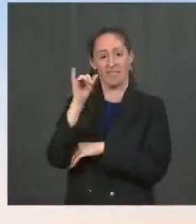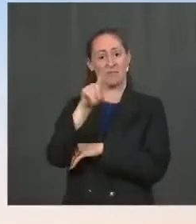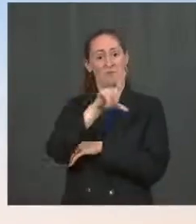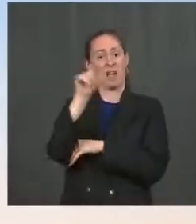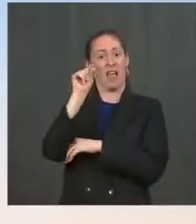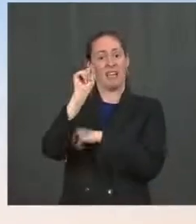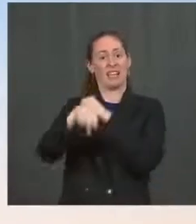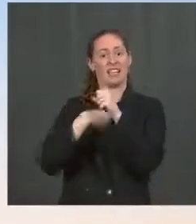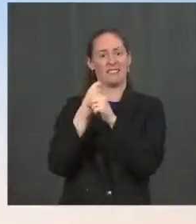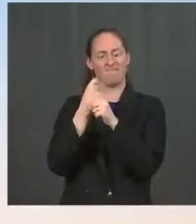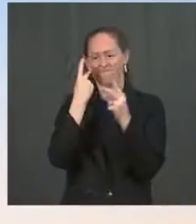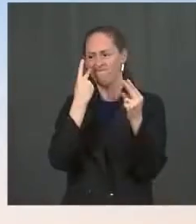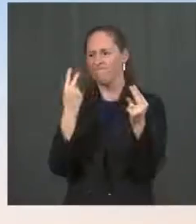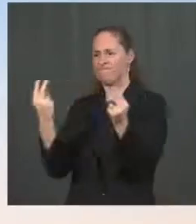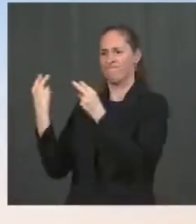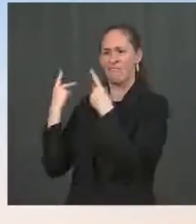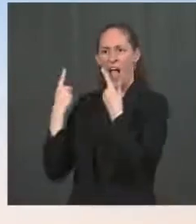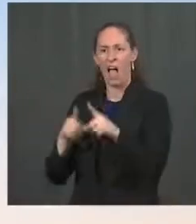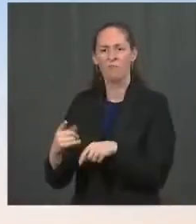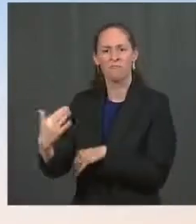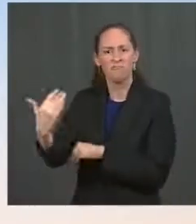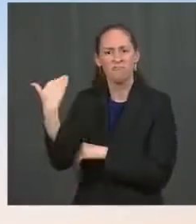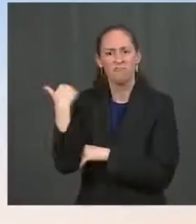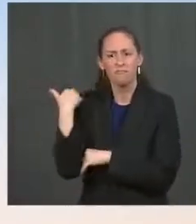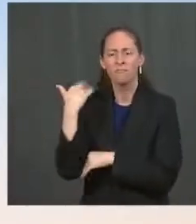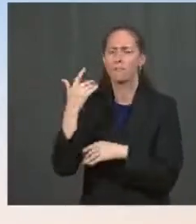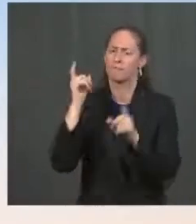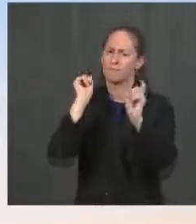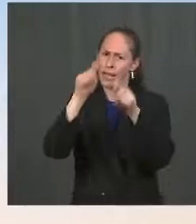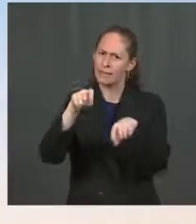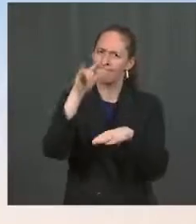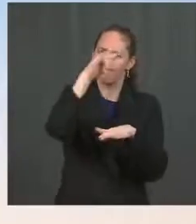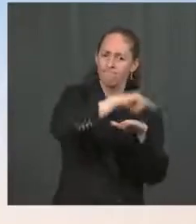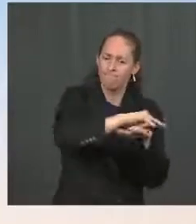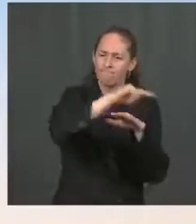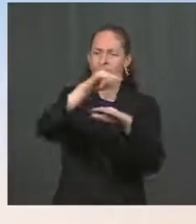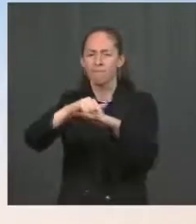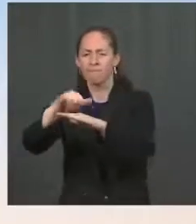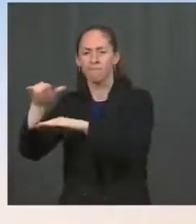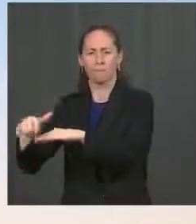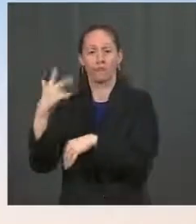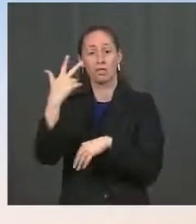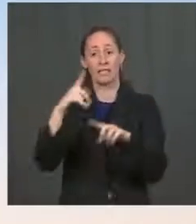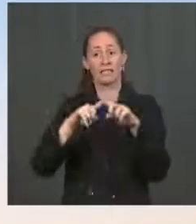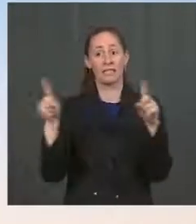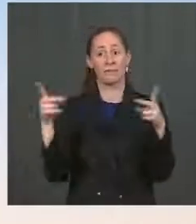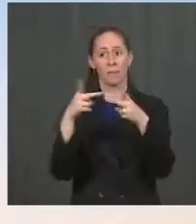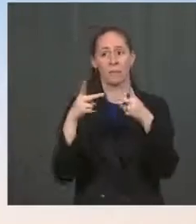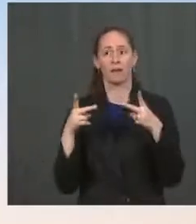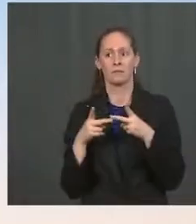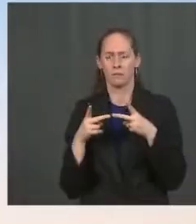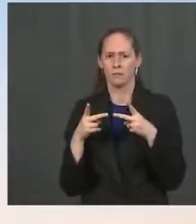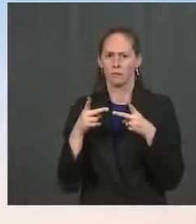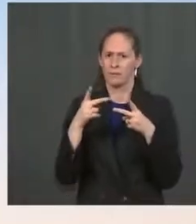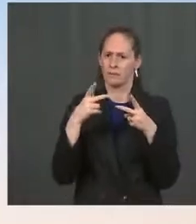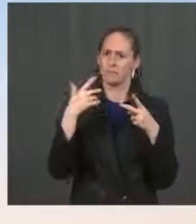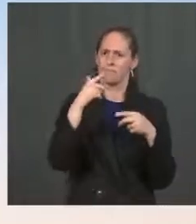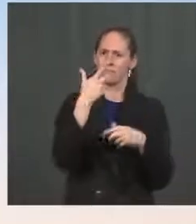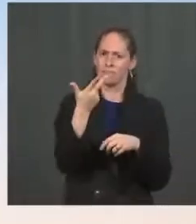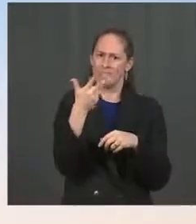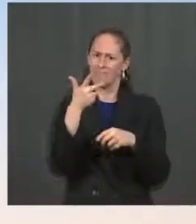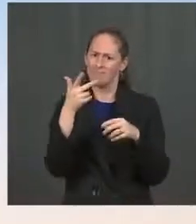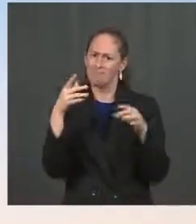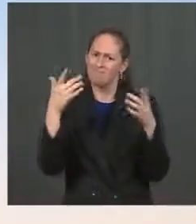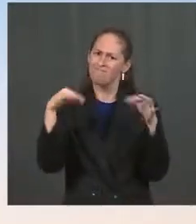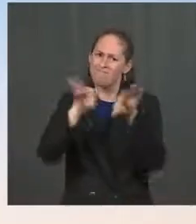three places that have significant meaning to many Americans, especially in those communities, and to the family members of people who lost their